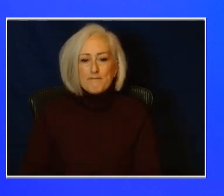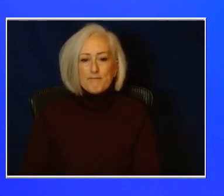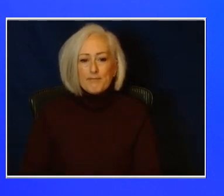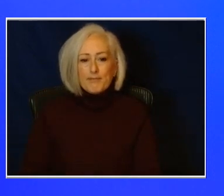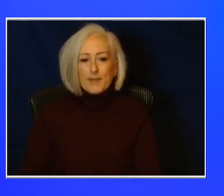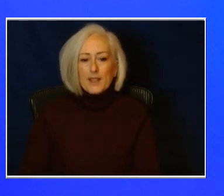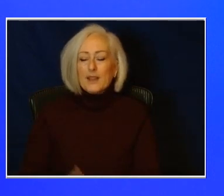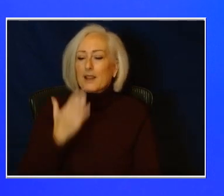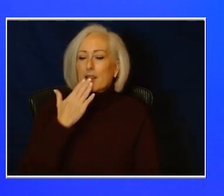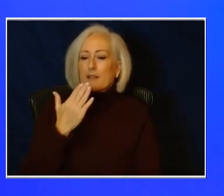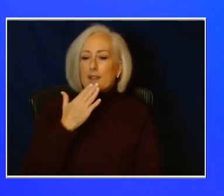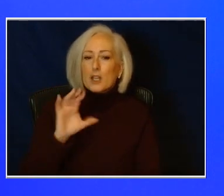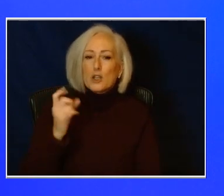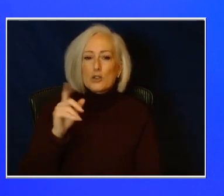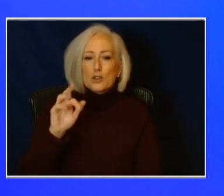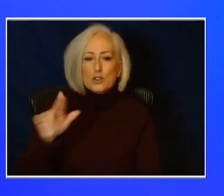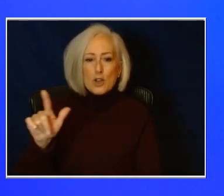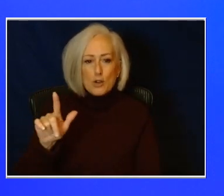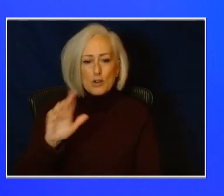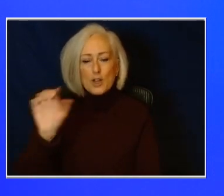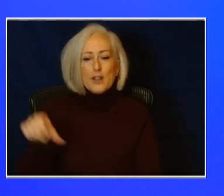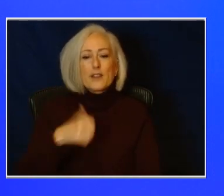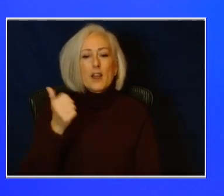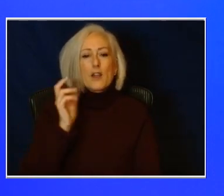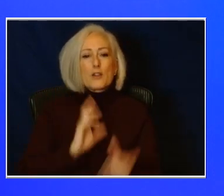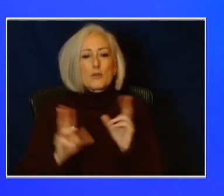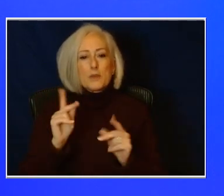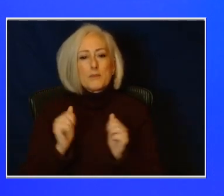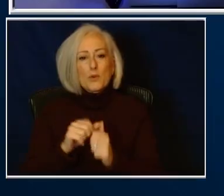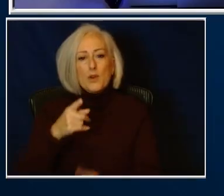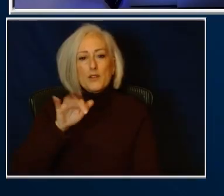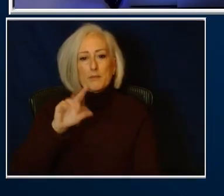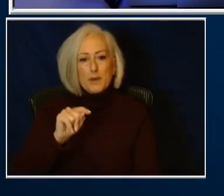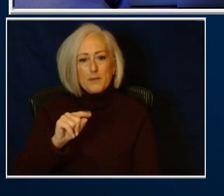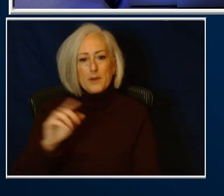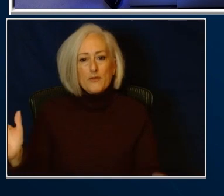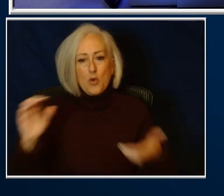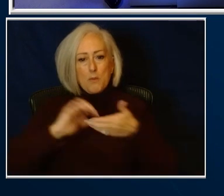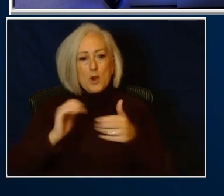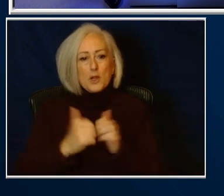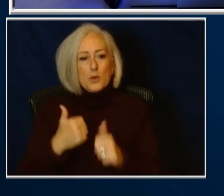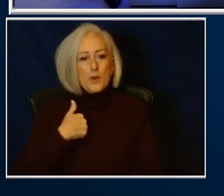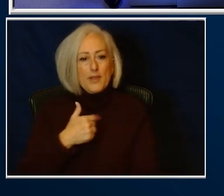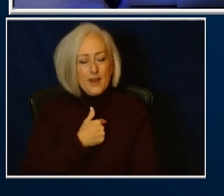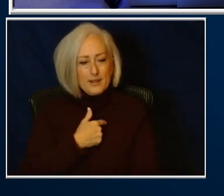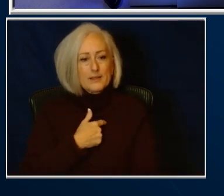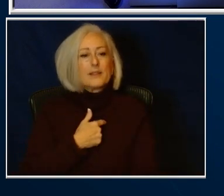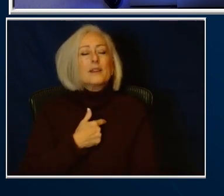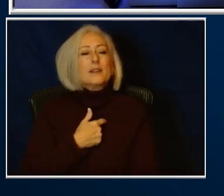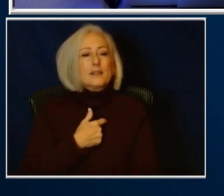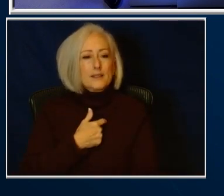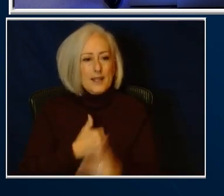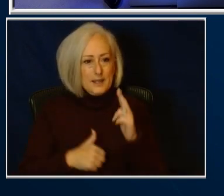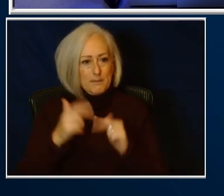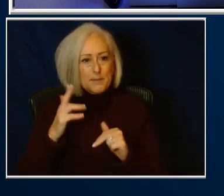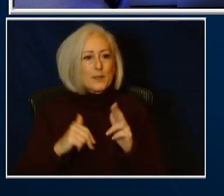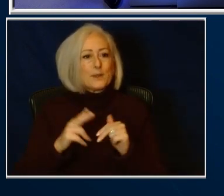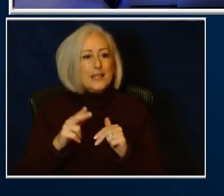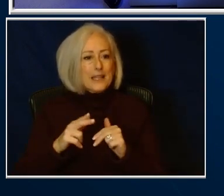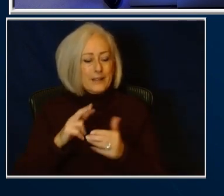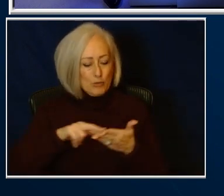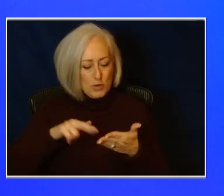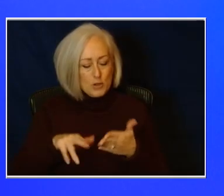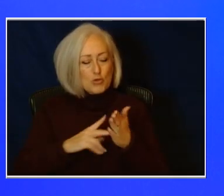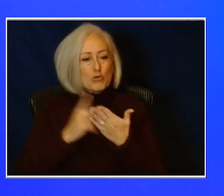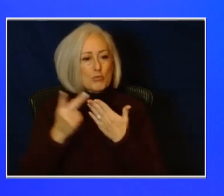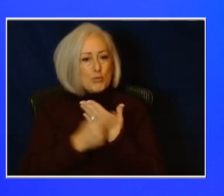thanks to Cheryl and all the other folks with Pivot for being our partners in building our research program and making sure that